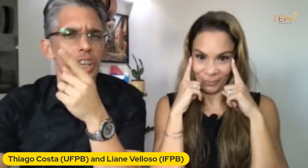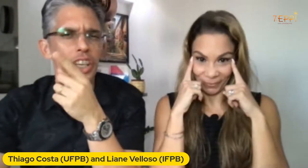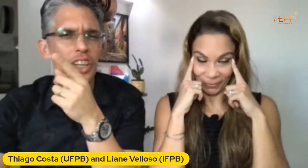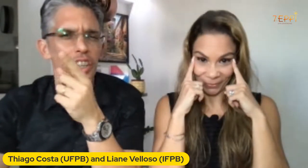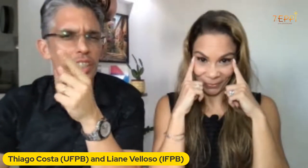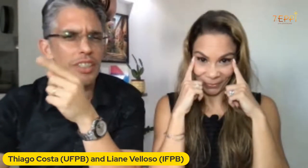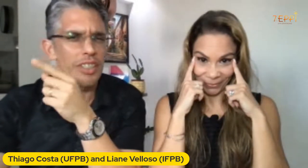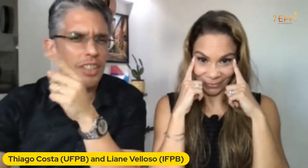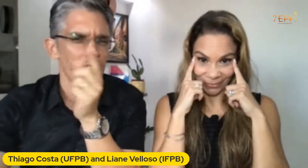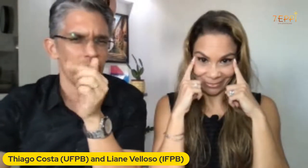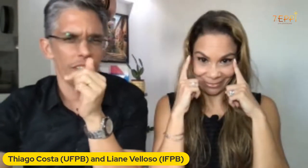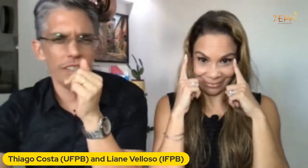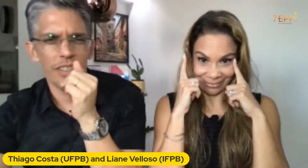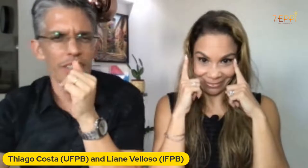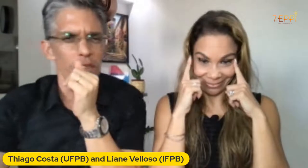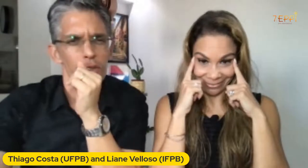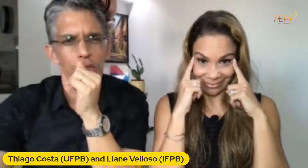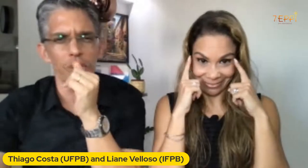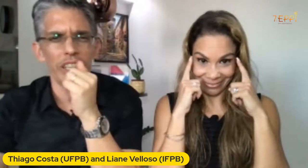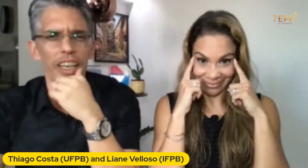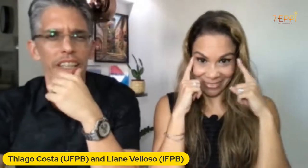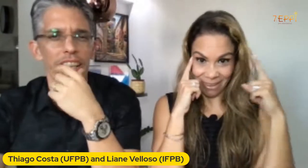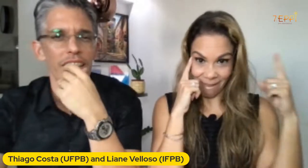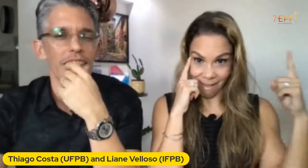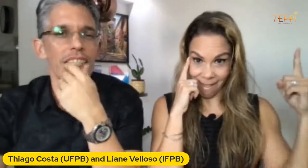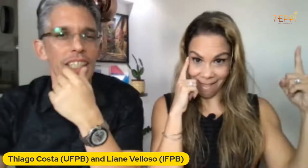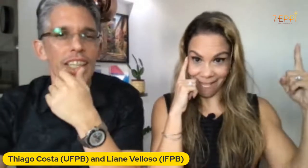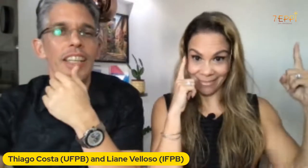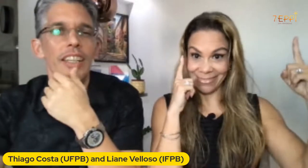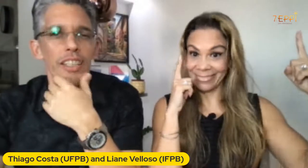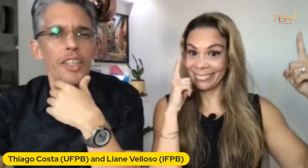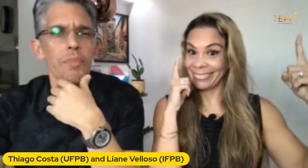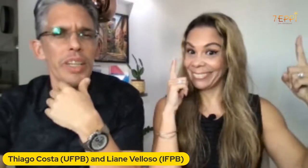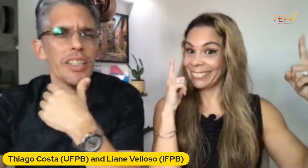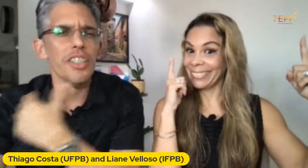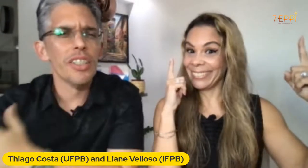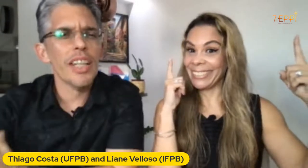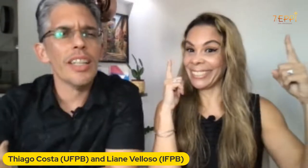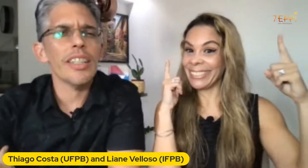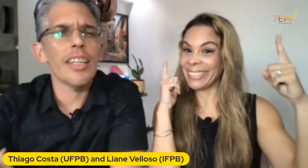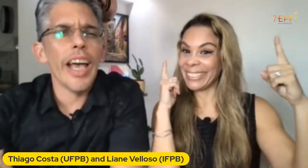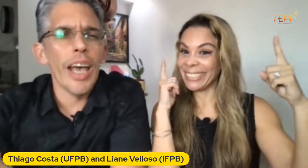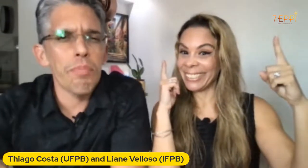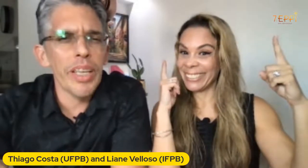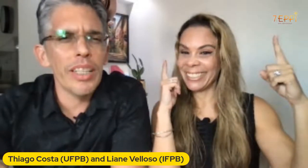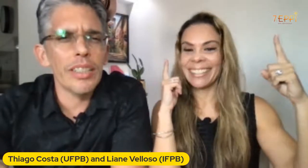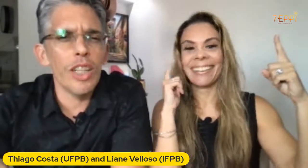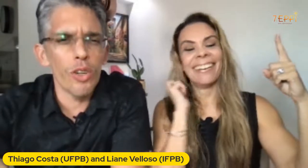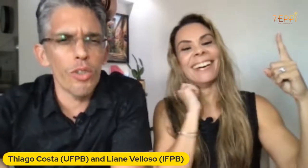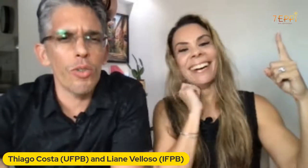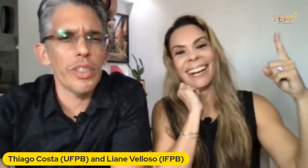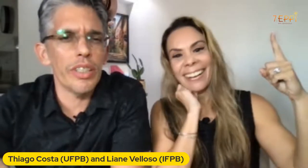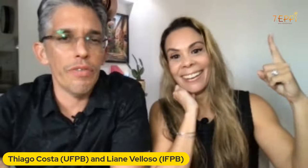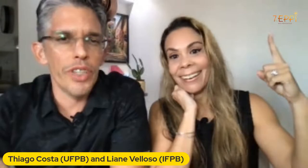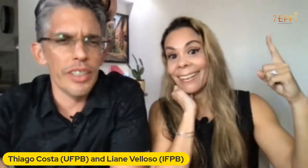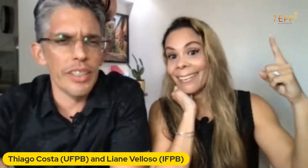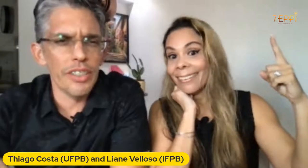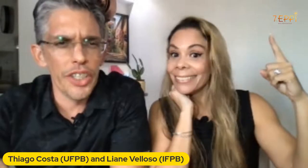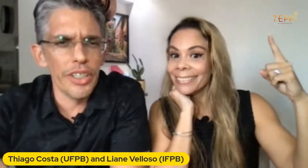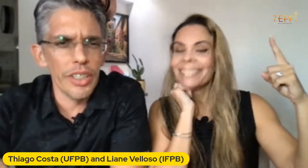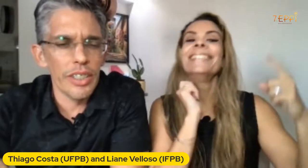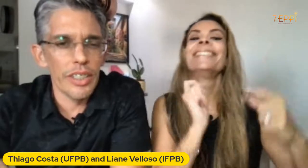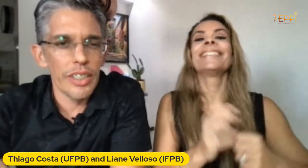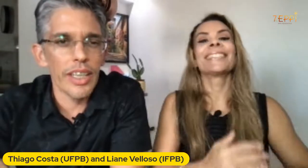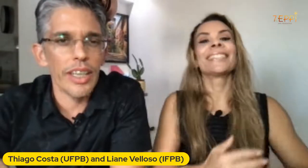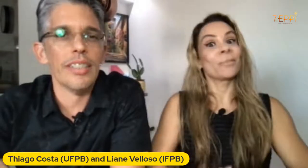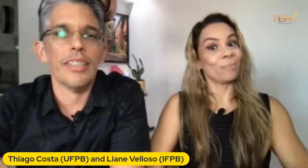logo here. It's close to Liane, yes? Did you pay attention that the EPPI's logo is different this